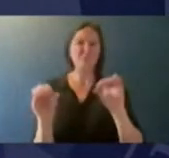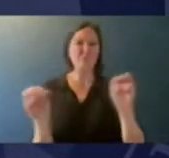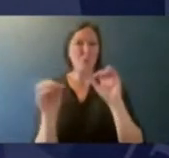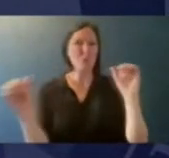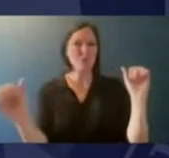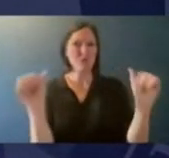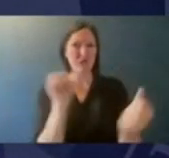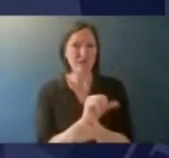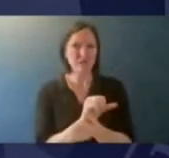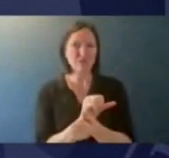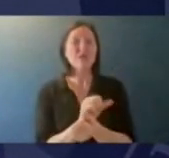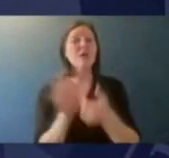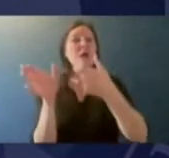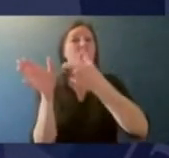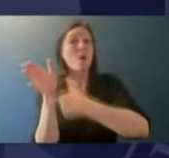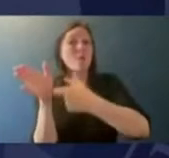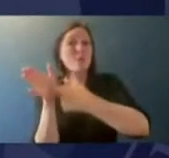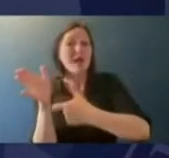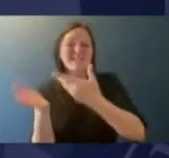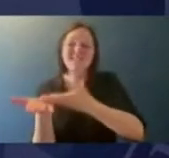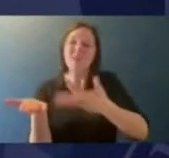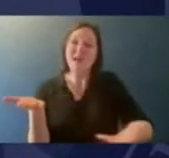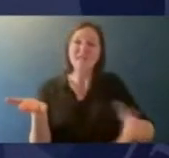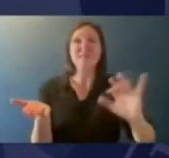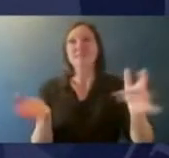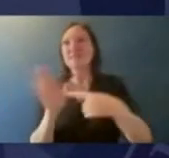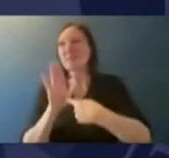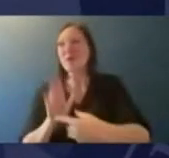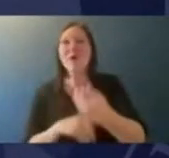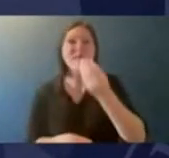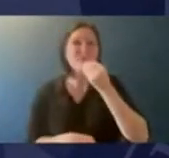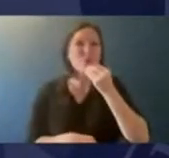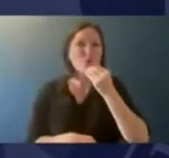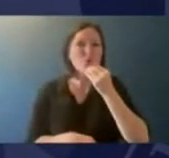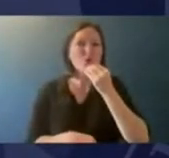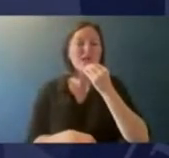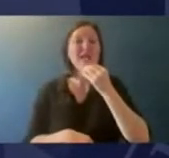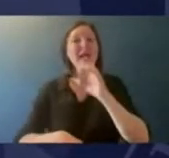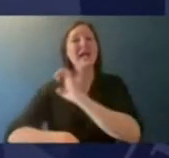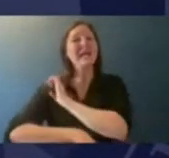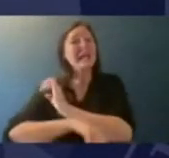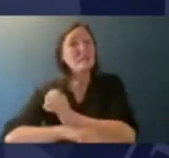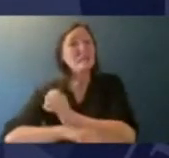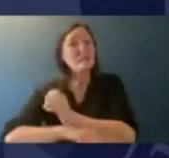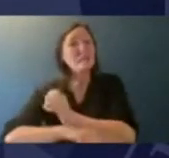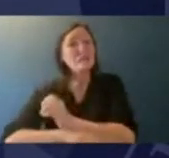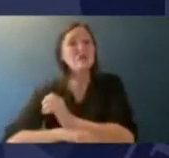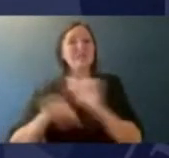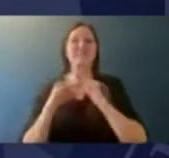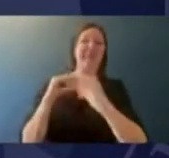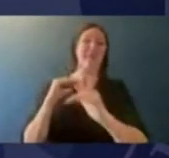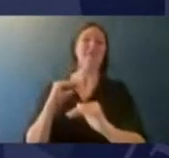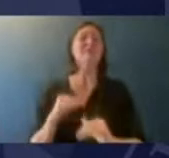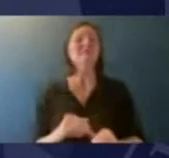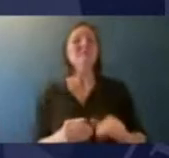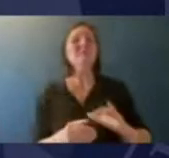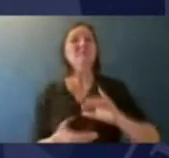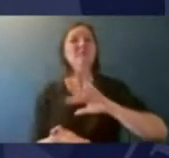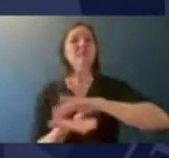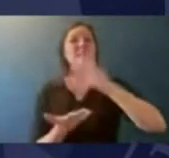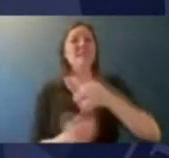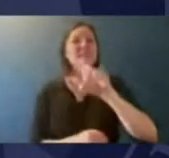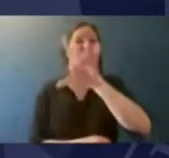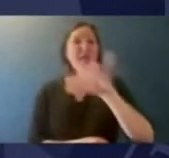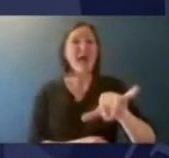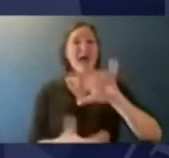unchanged. Prices of commodities like food and energy have stabilized, supply chain pressures continue to